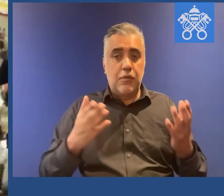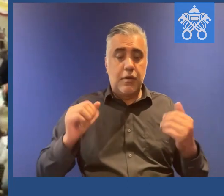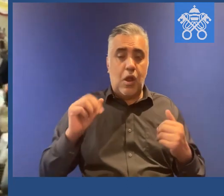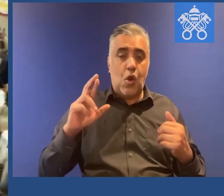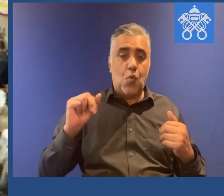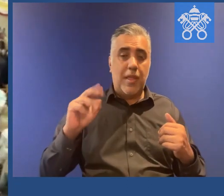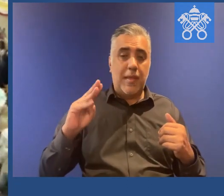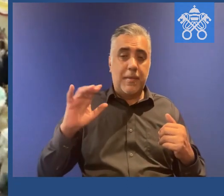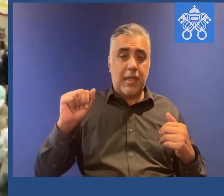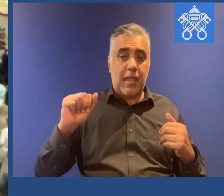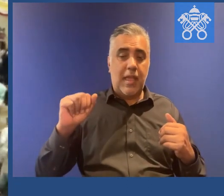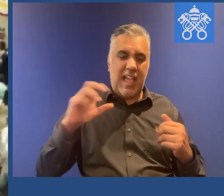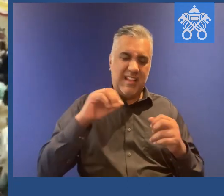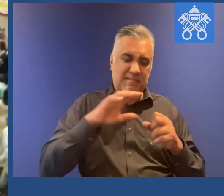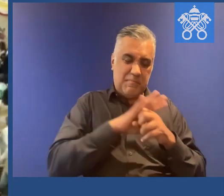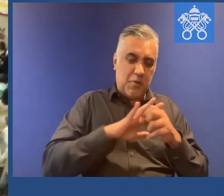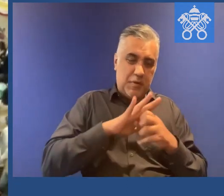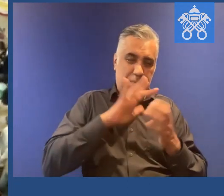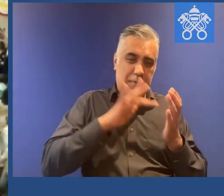Arabia and in this part of the Middle East.